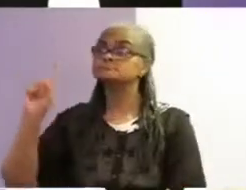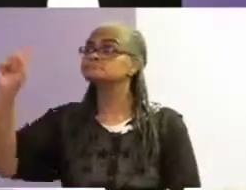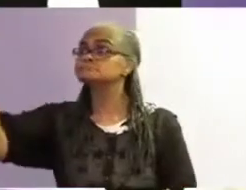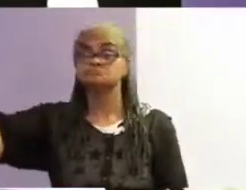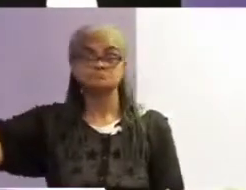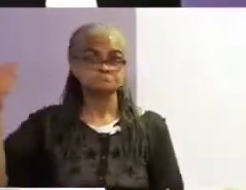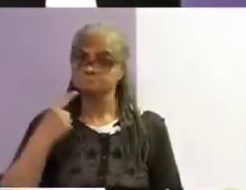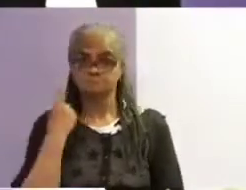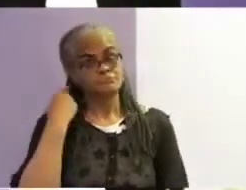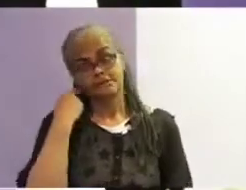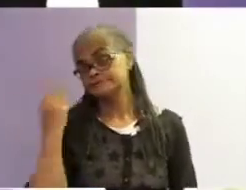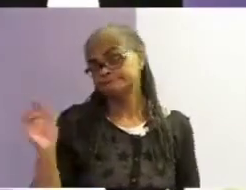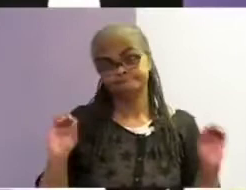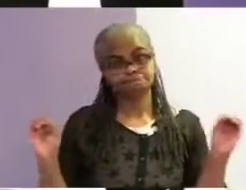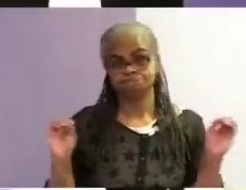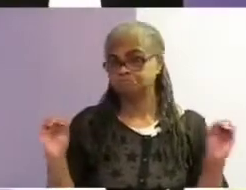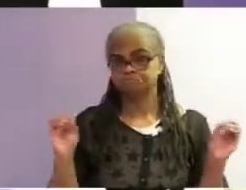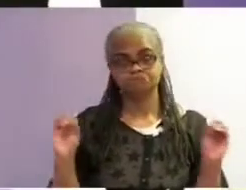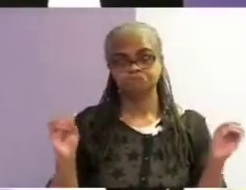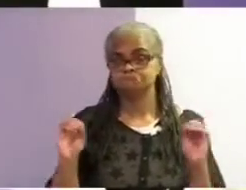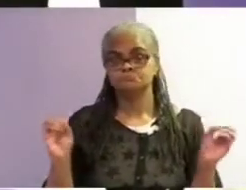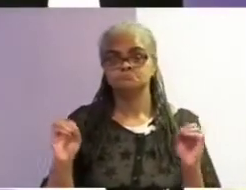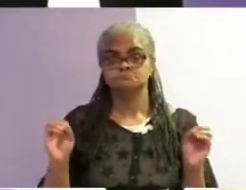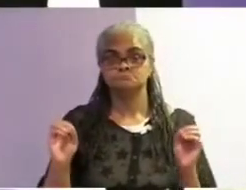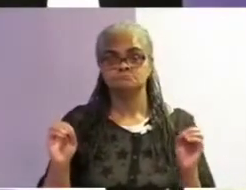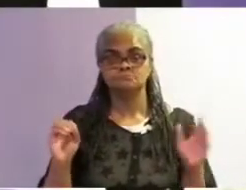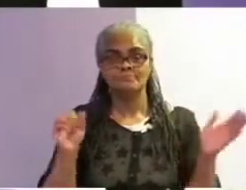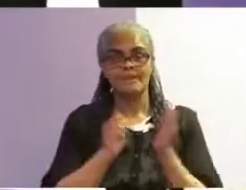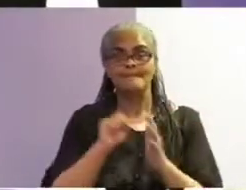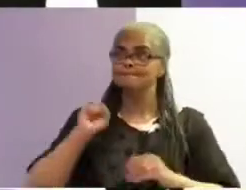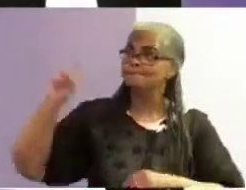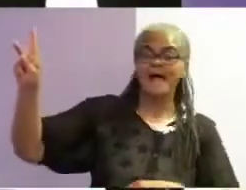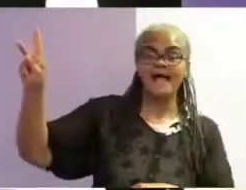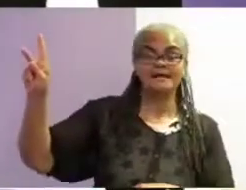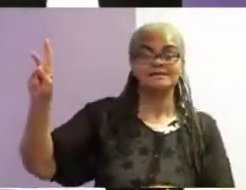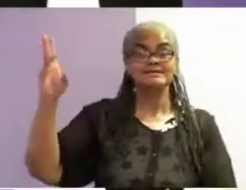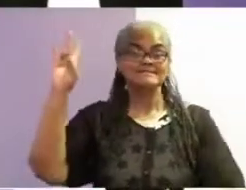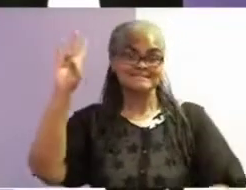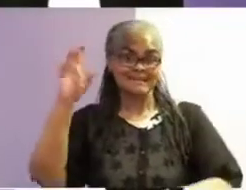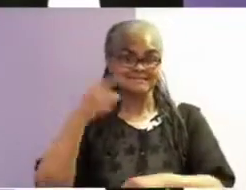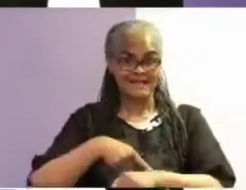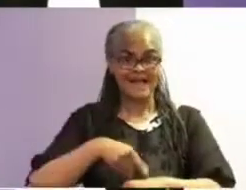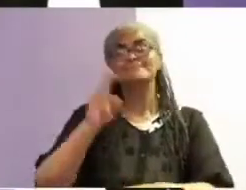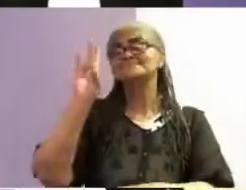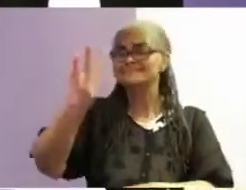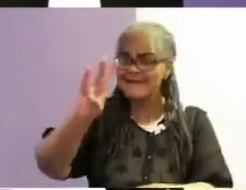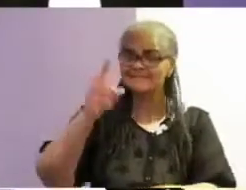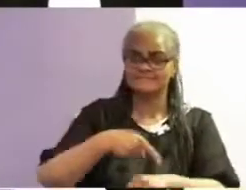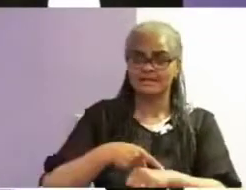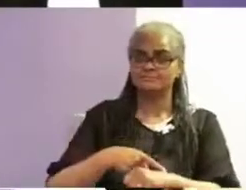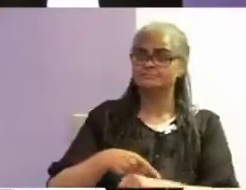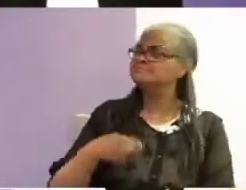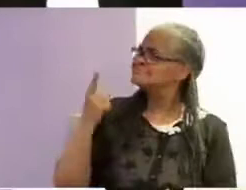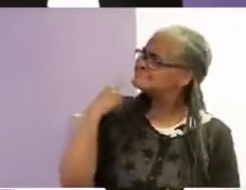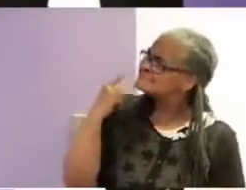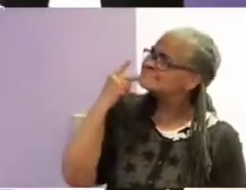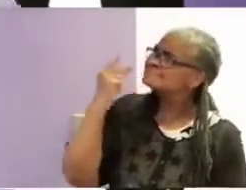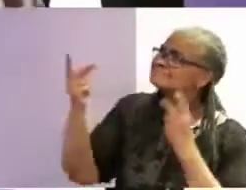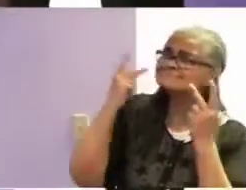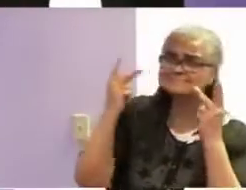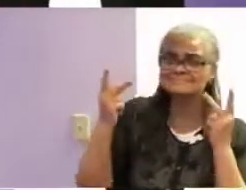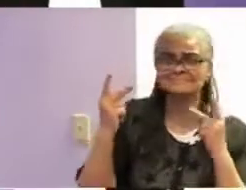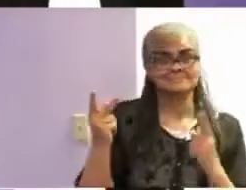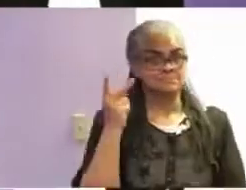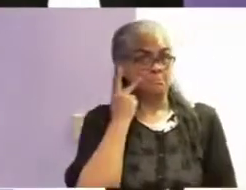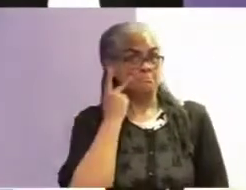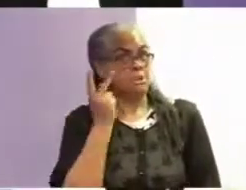nothing. The Bible said he went back seven times. Seventh time he looked at him. He said, I see a